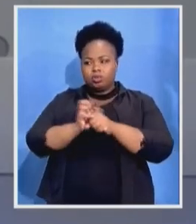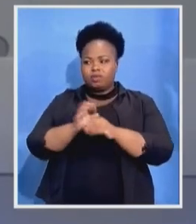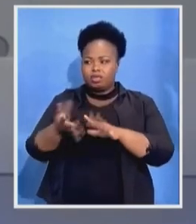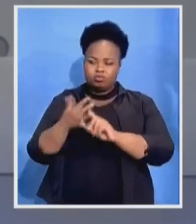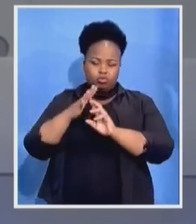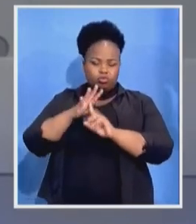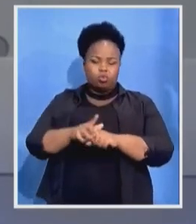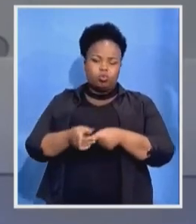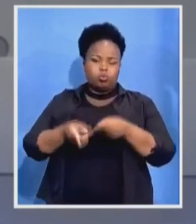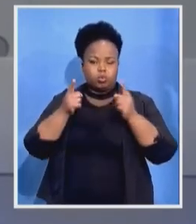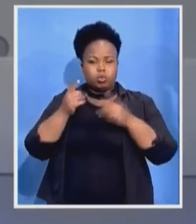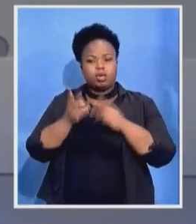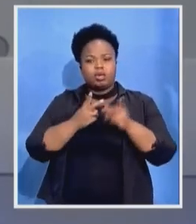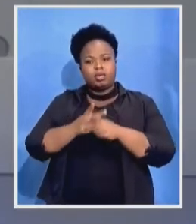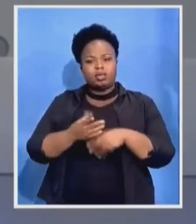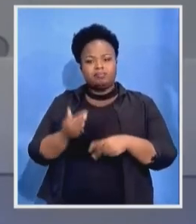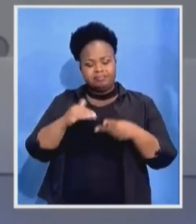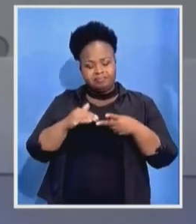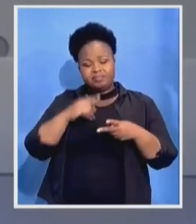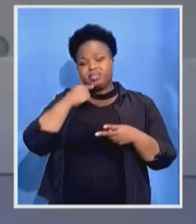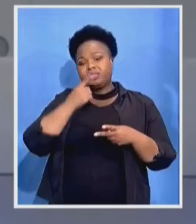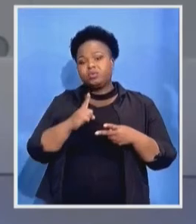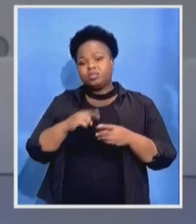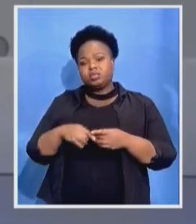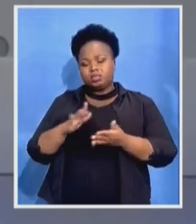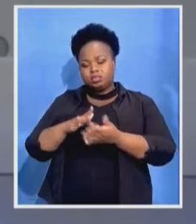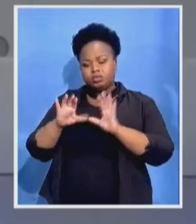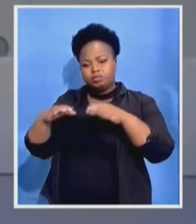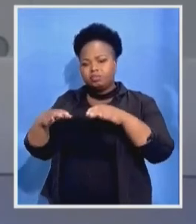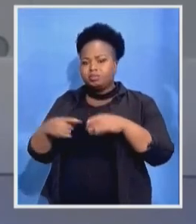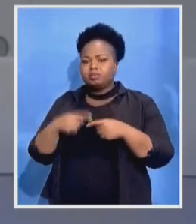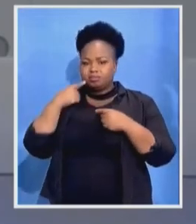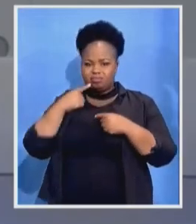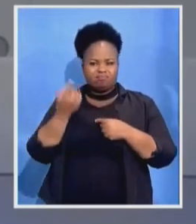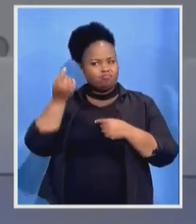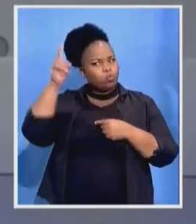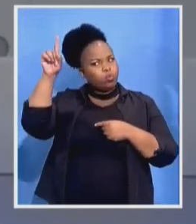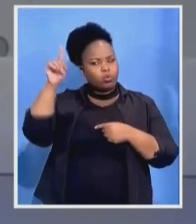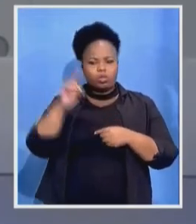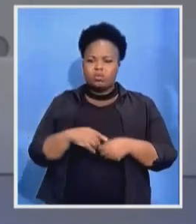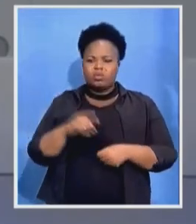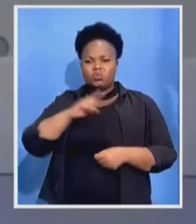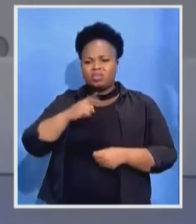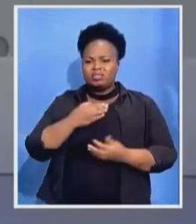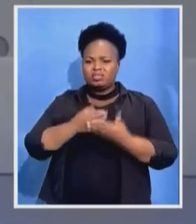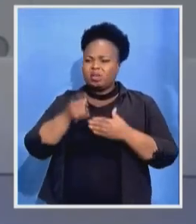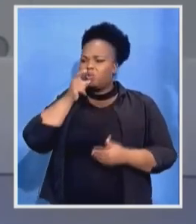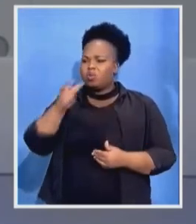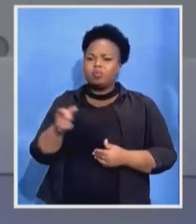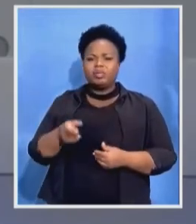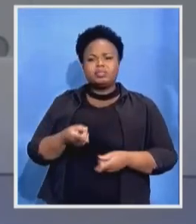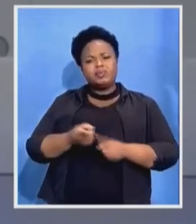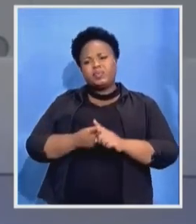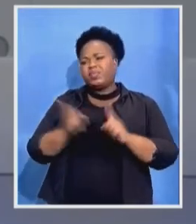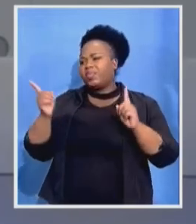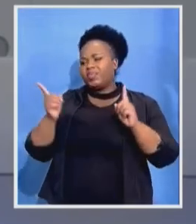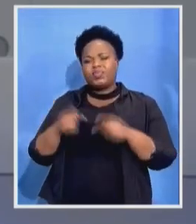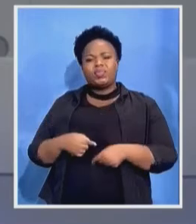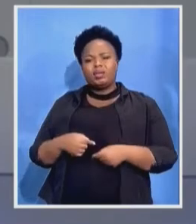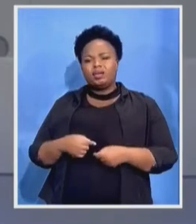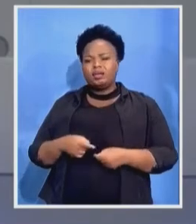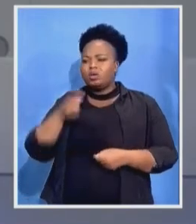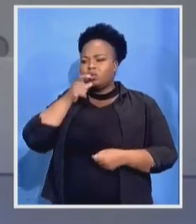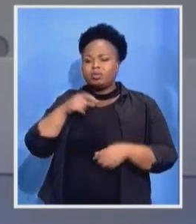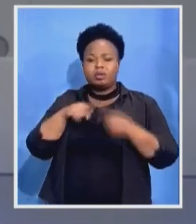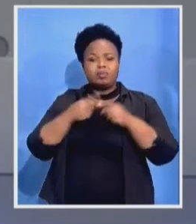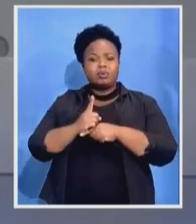Central Committee denounced unscientific utterances promoting conspiracy theories against scientific vaccine development, going